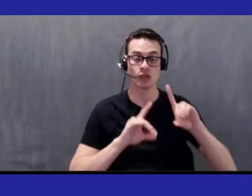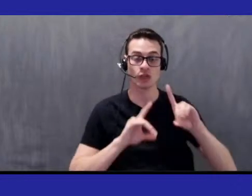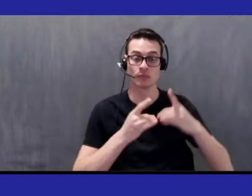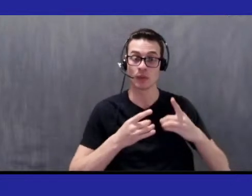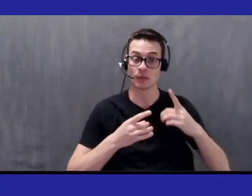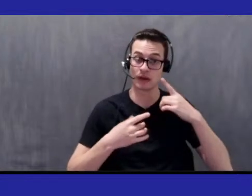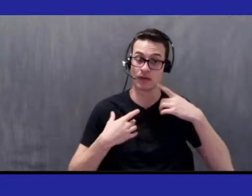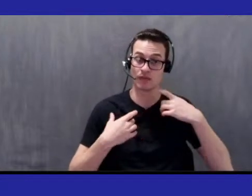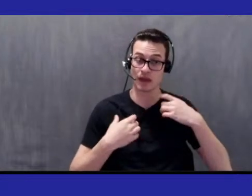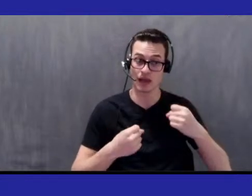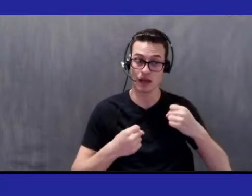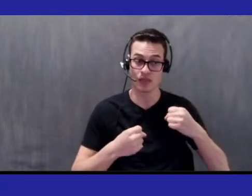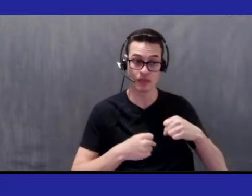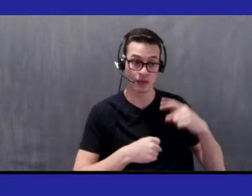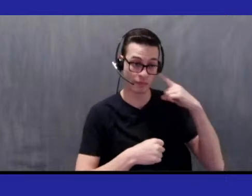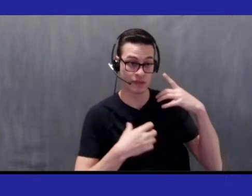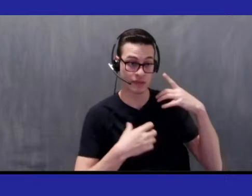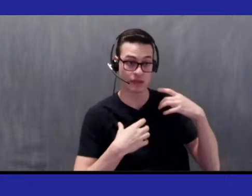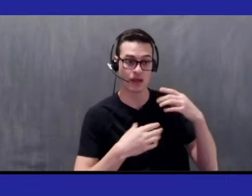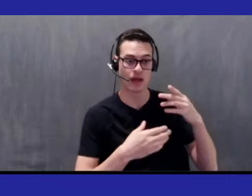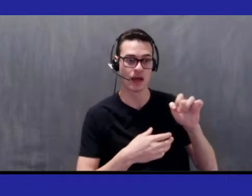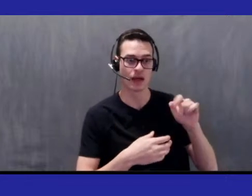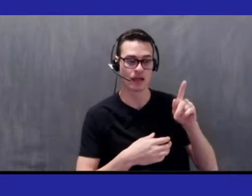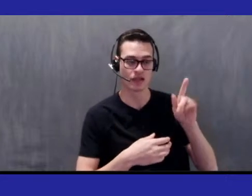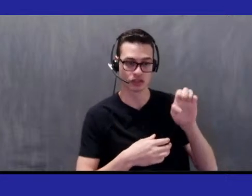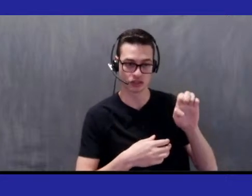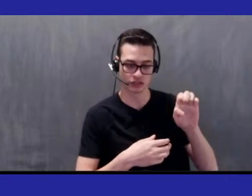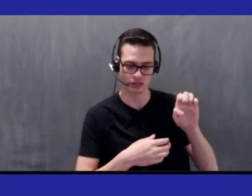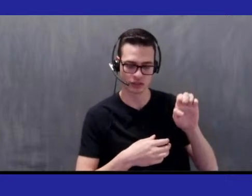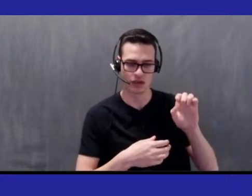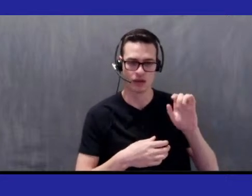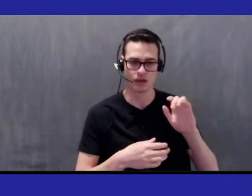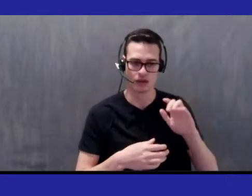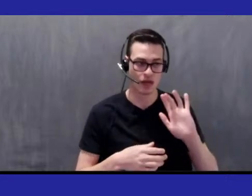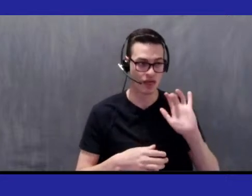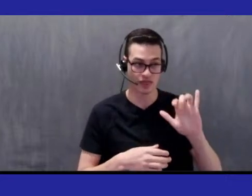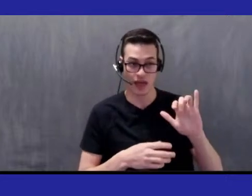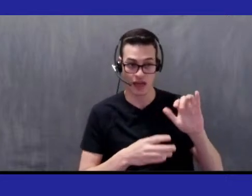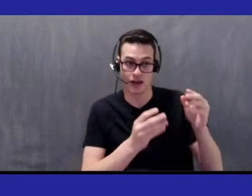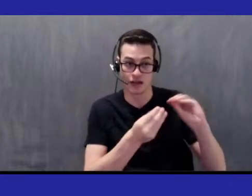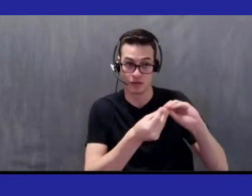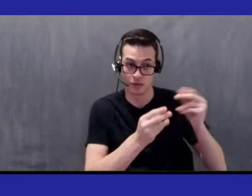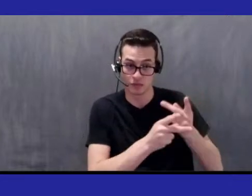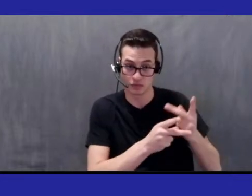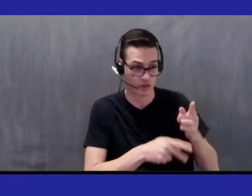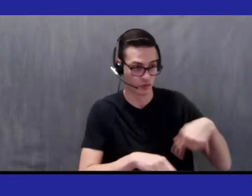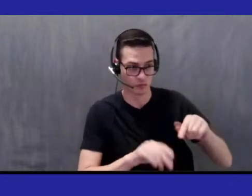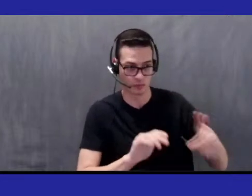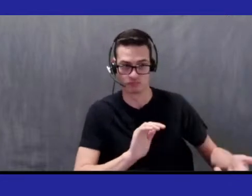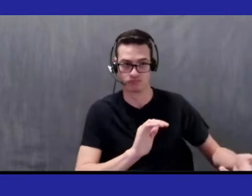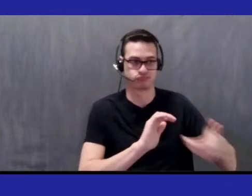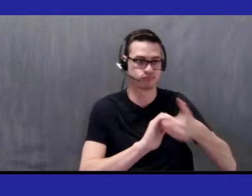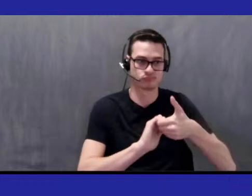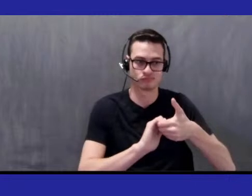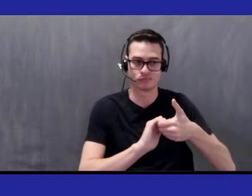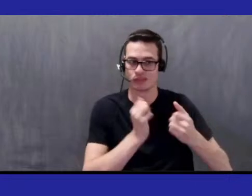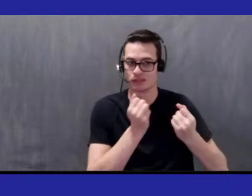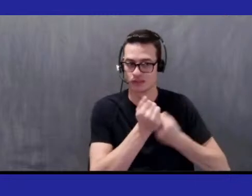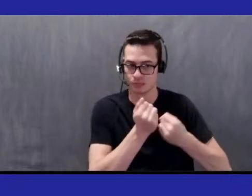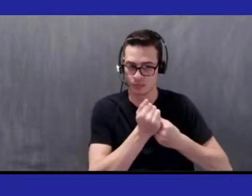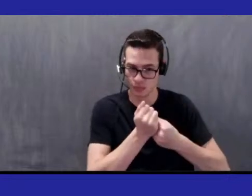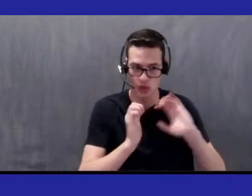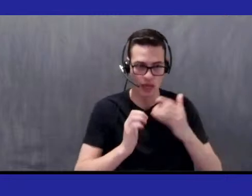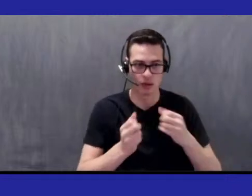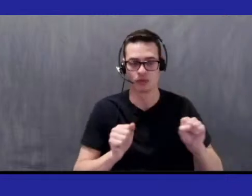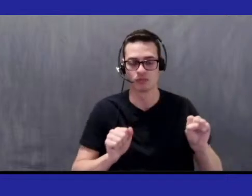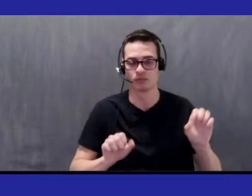Racism in Clinical Algorithms. Health in Hospitals has been a core participant in this coalition.